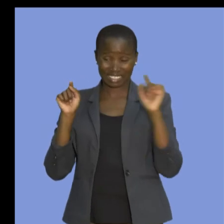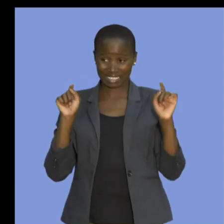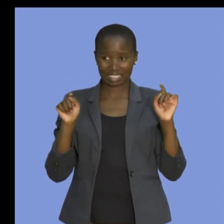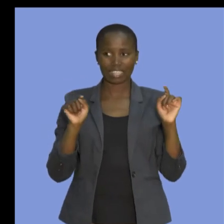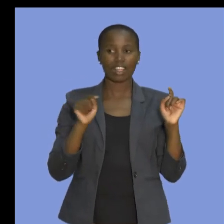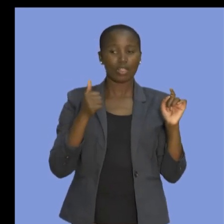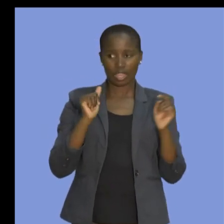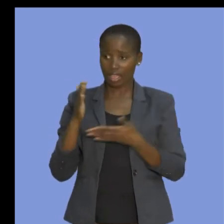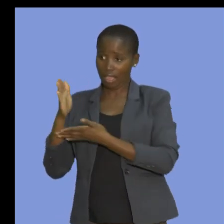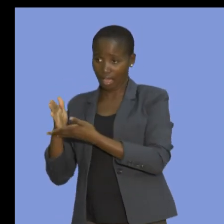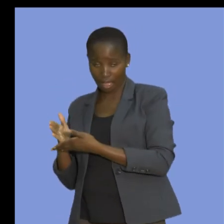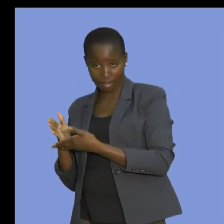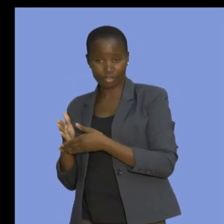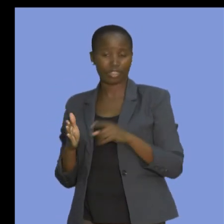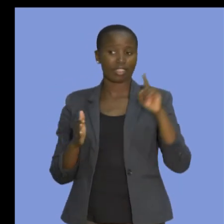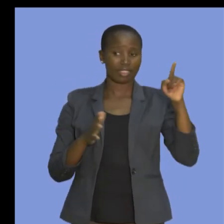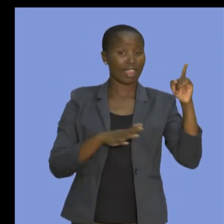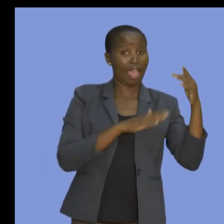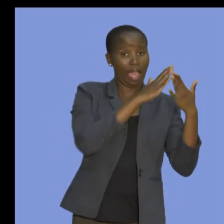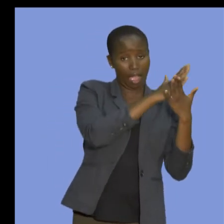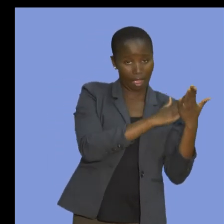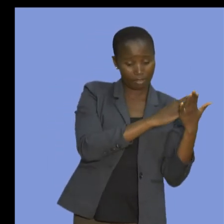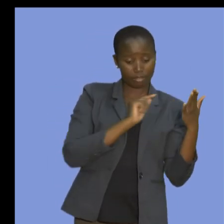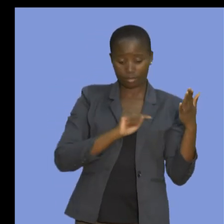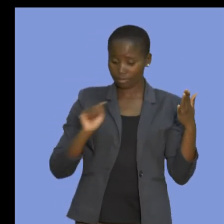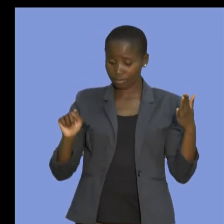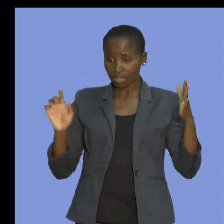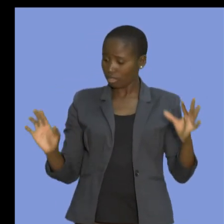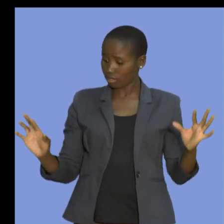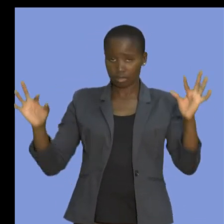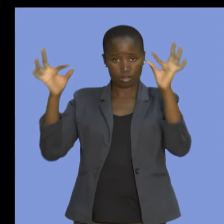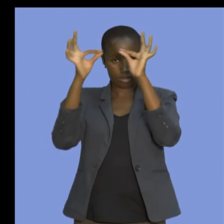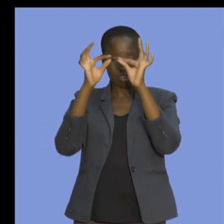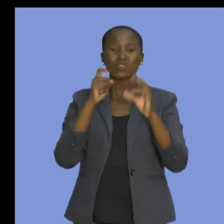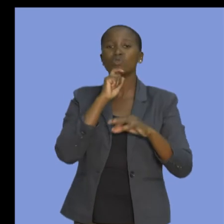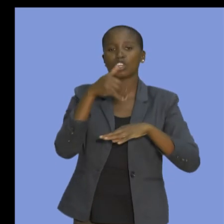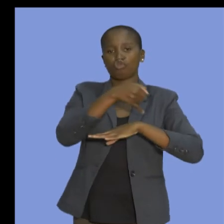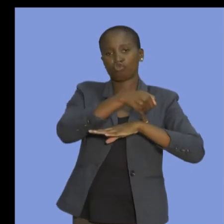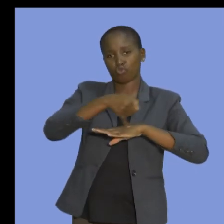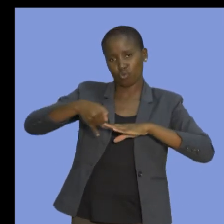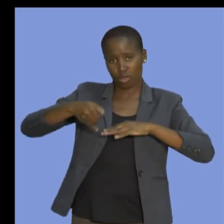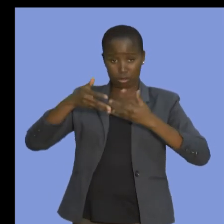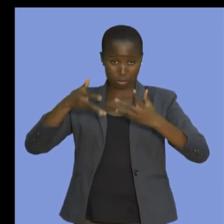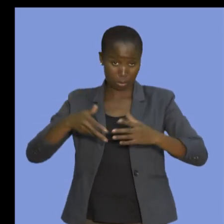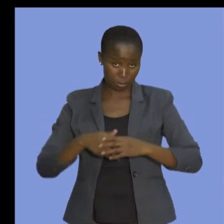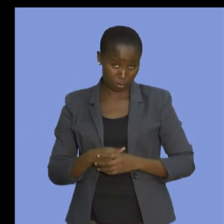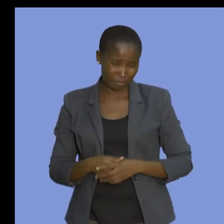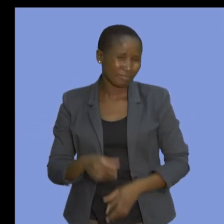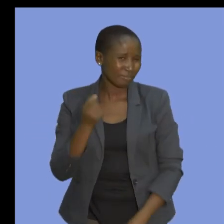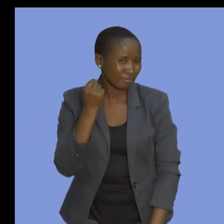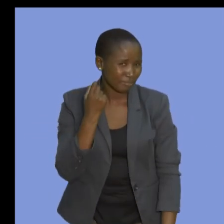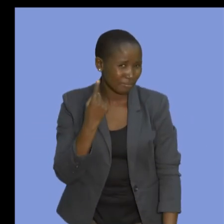half interval, half there, connect with a ruler in simple terms. Are we together?